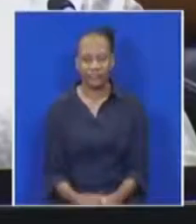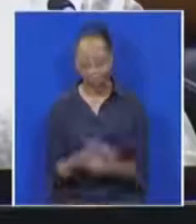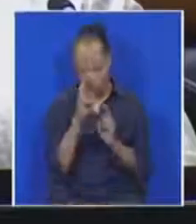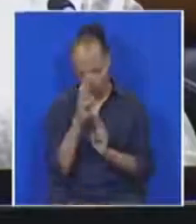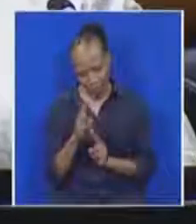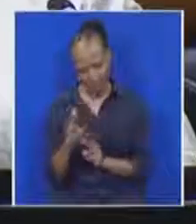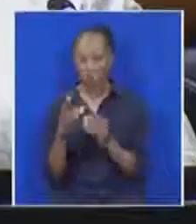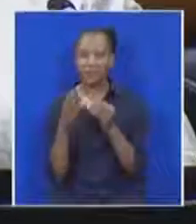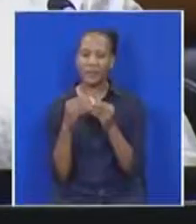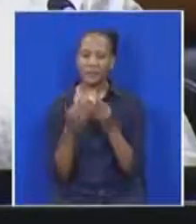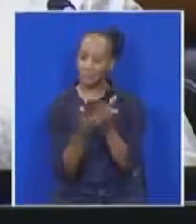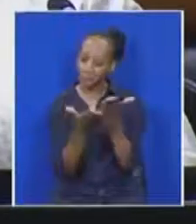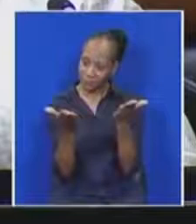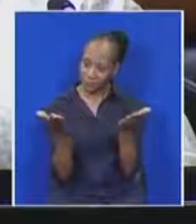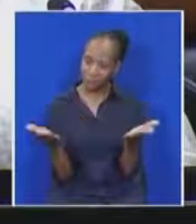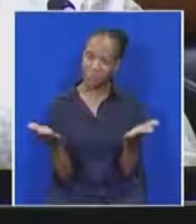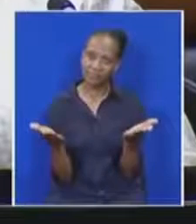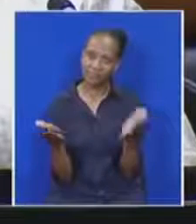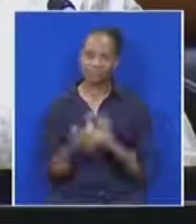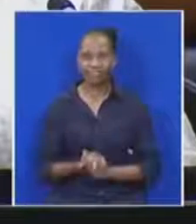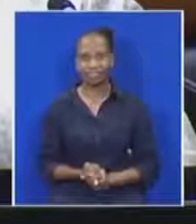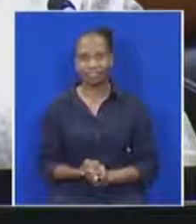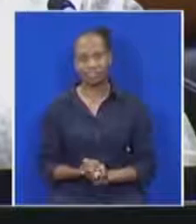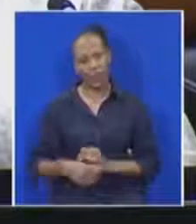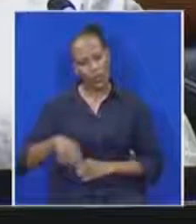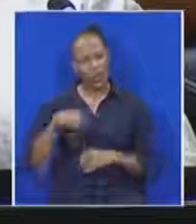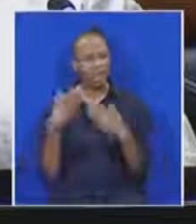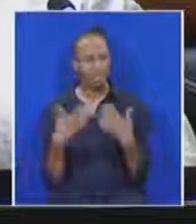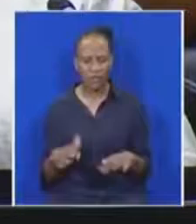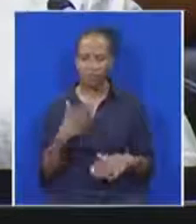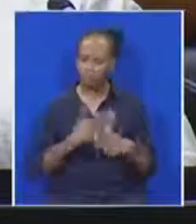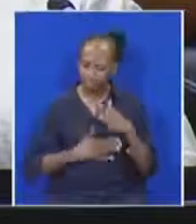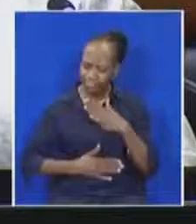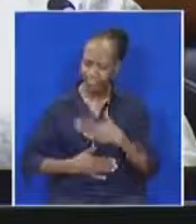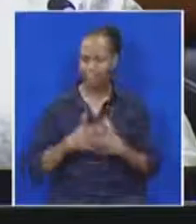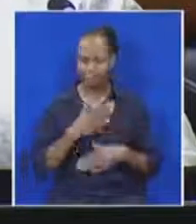Honorable members, we have been patient with you.